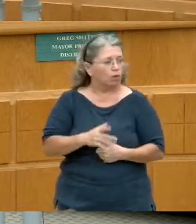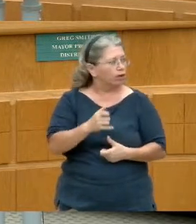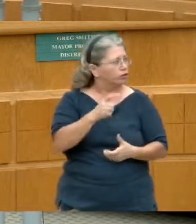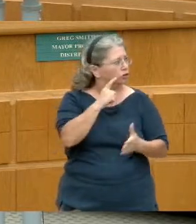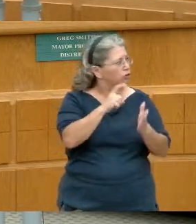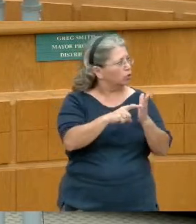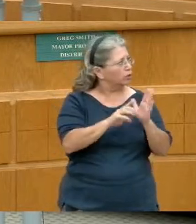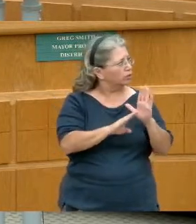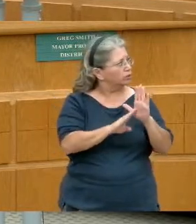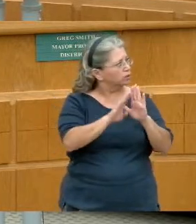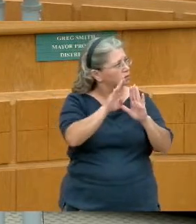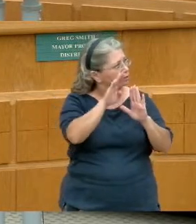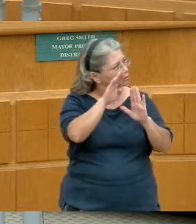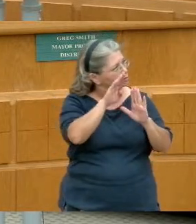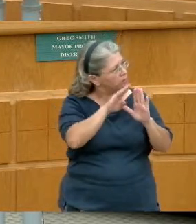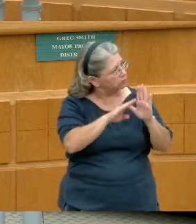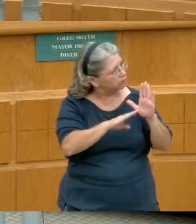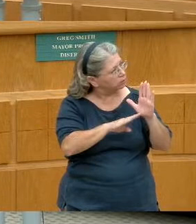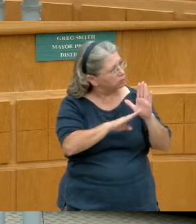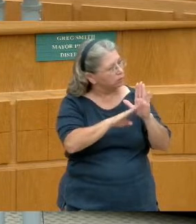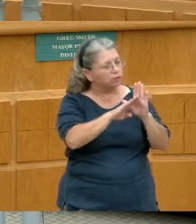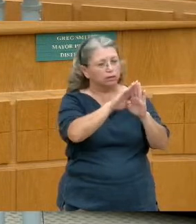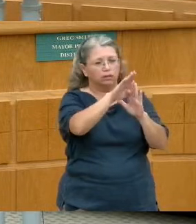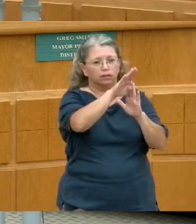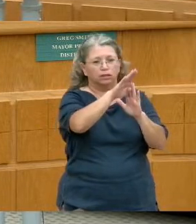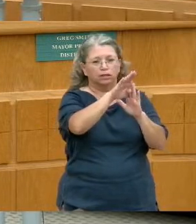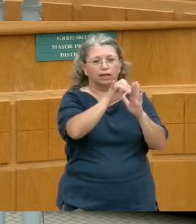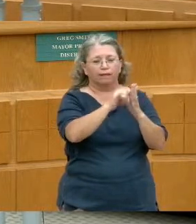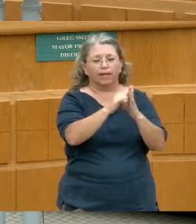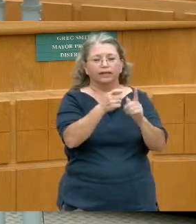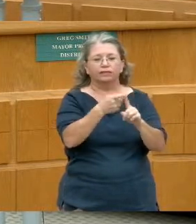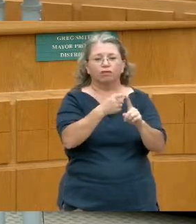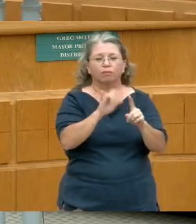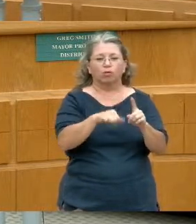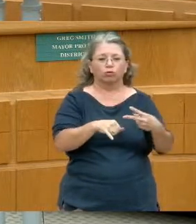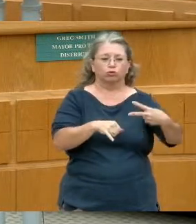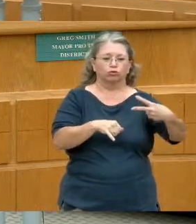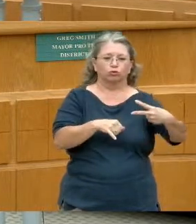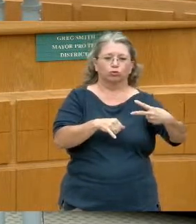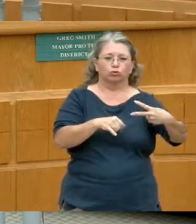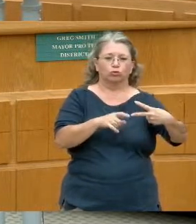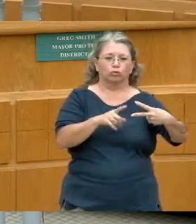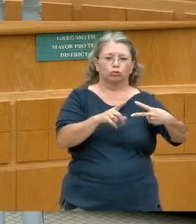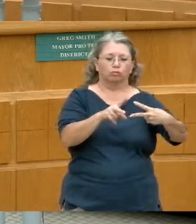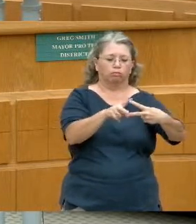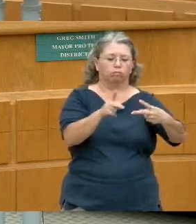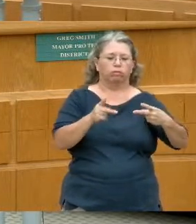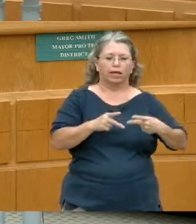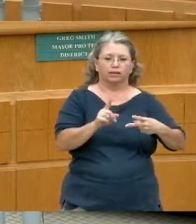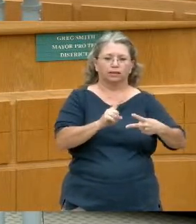line. That's what matters. So this steep slope, that's from the outbreaks in the past. It's